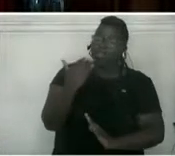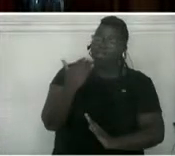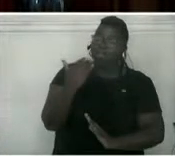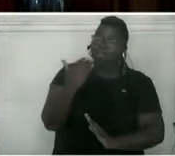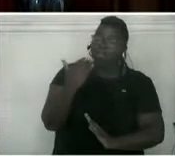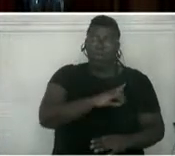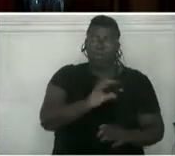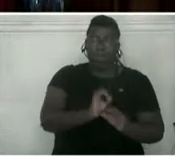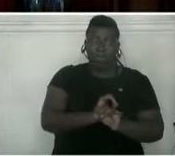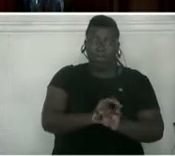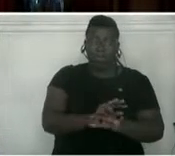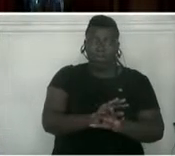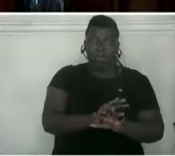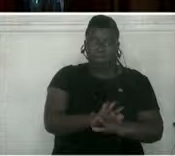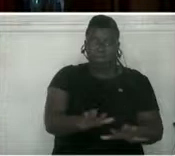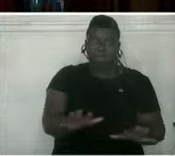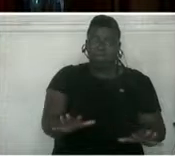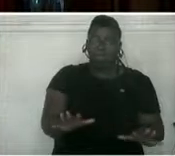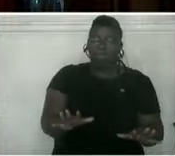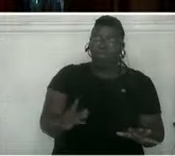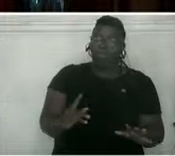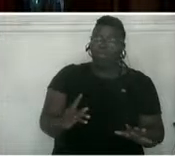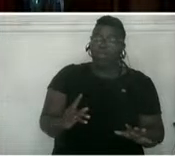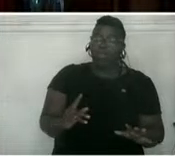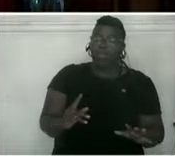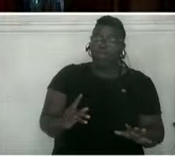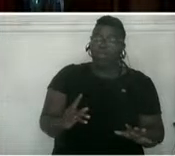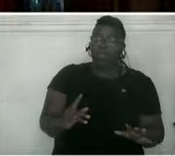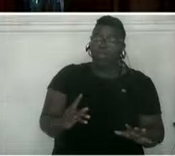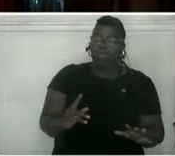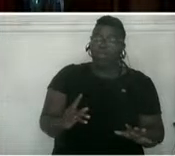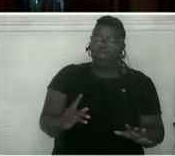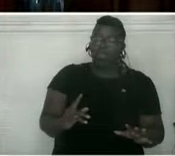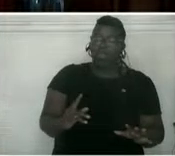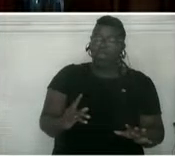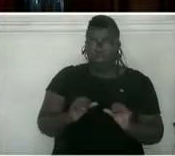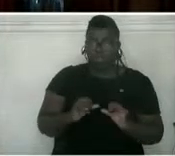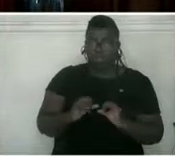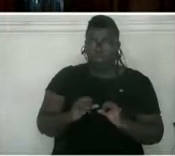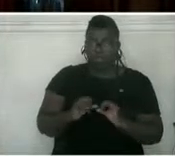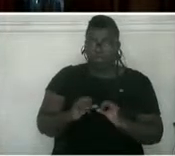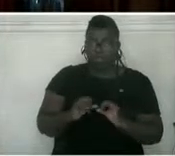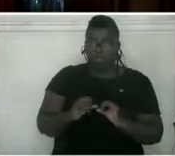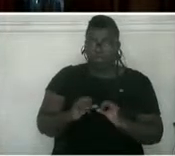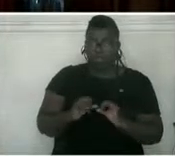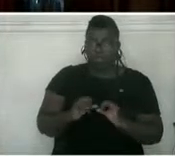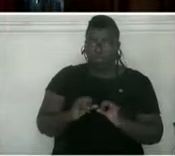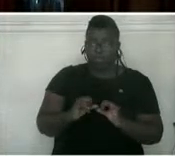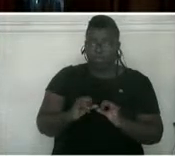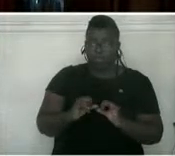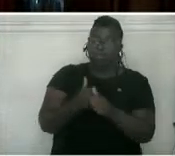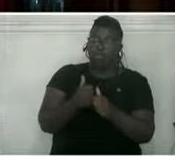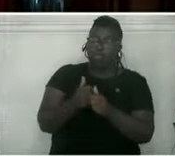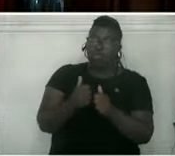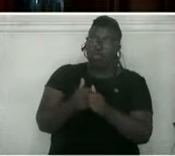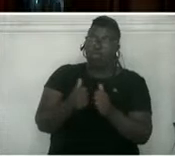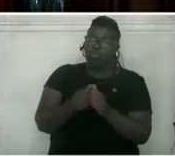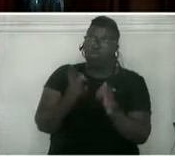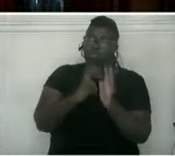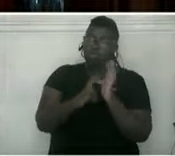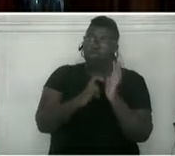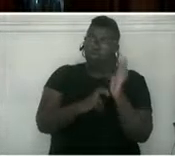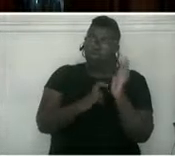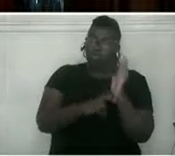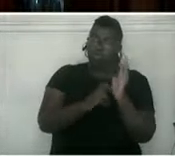current pandemic, we have to carry our business in the manner that we have done so. But our